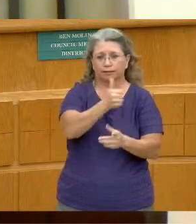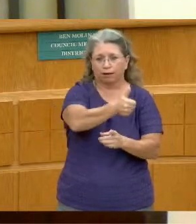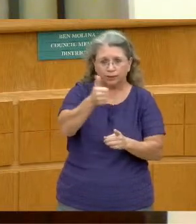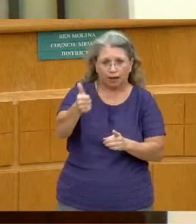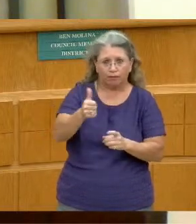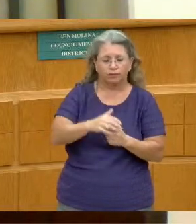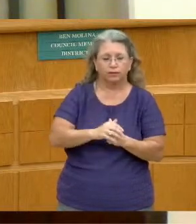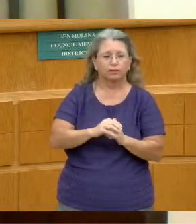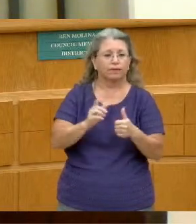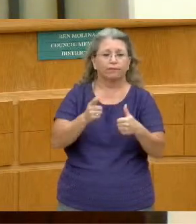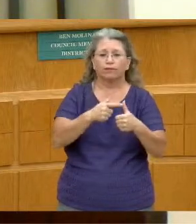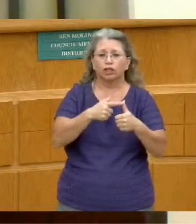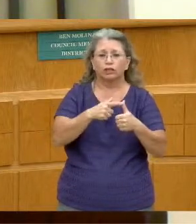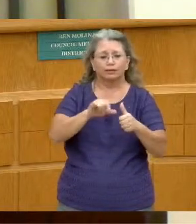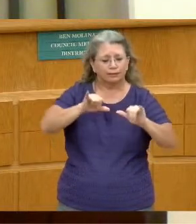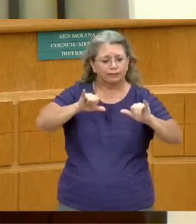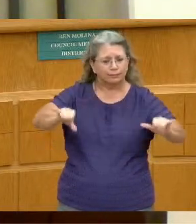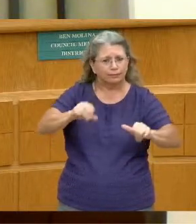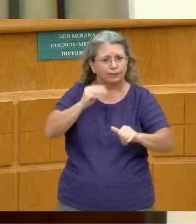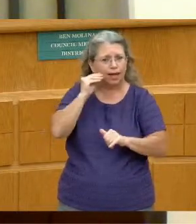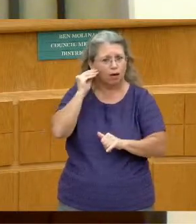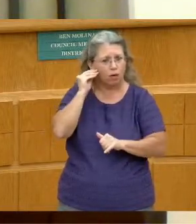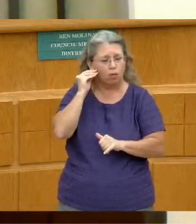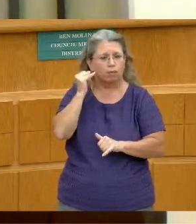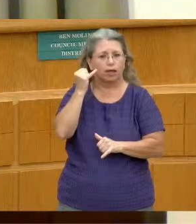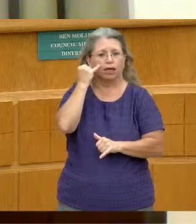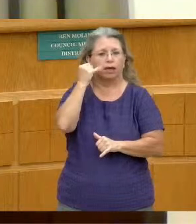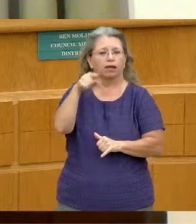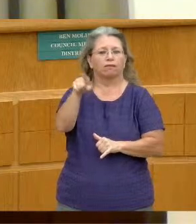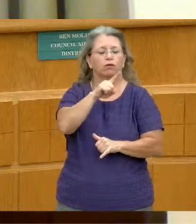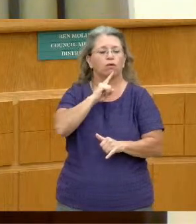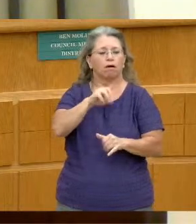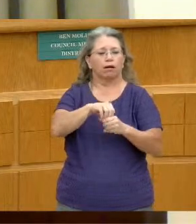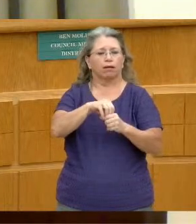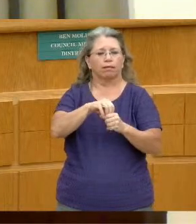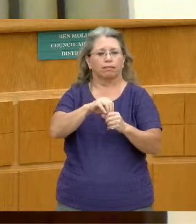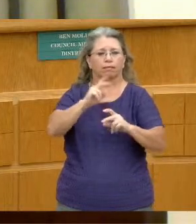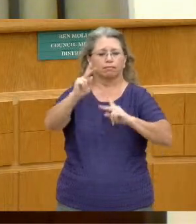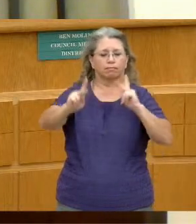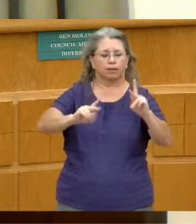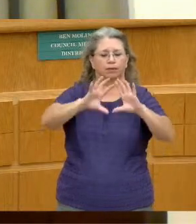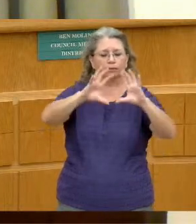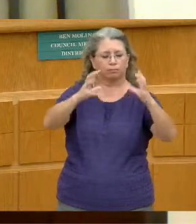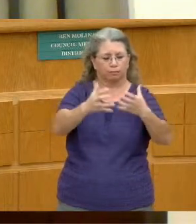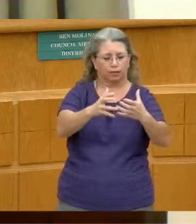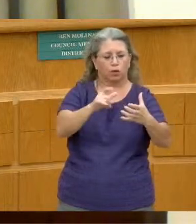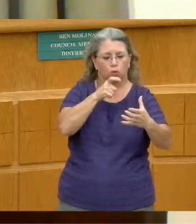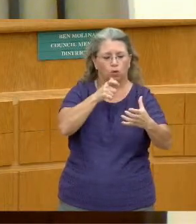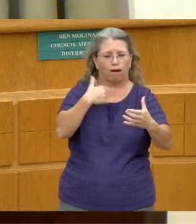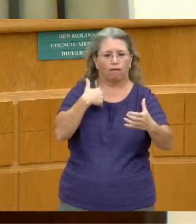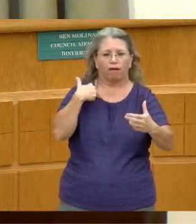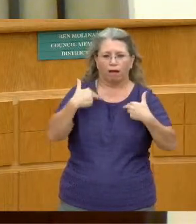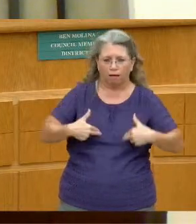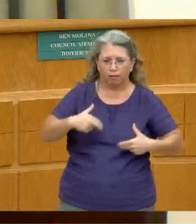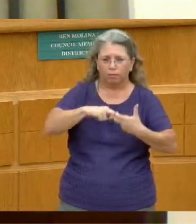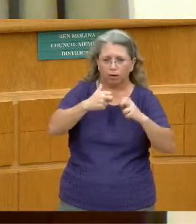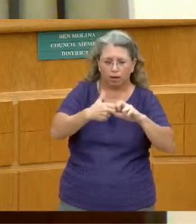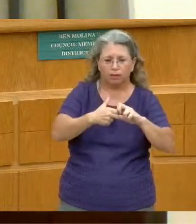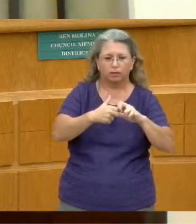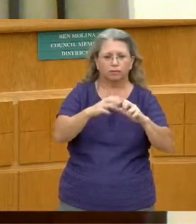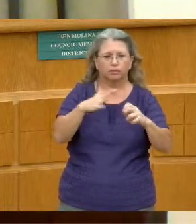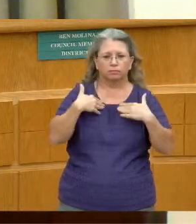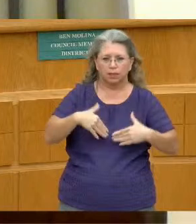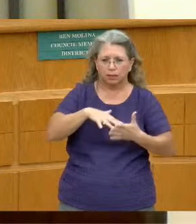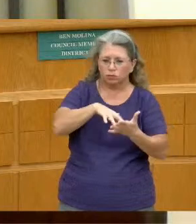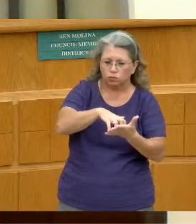home. If you are a vulnerable population, take this time to stay indoors. Stay at home, have